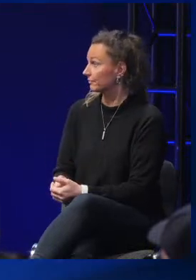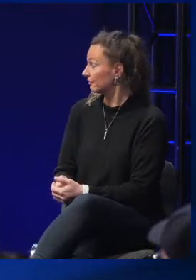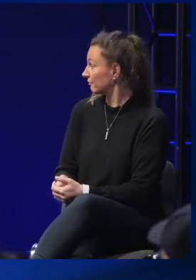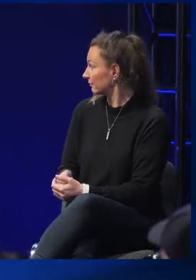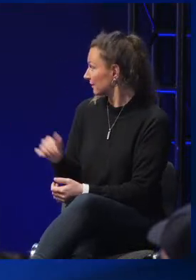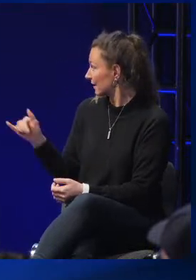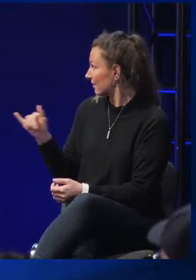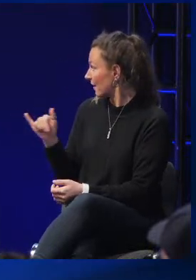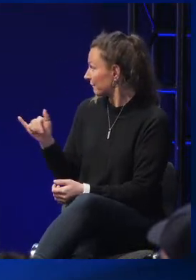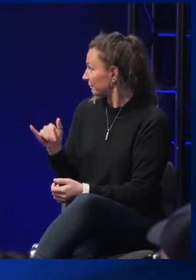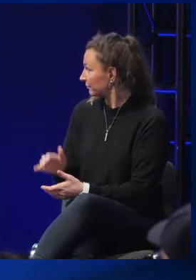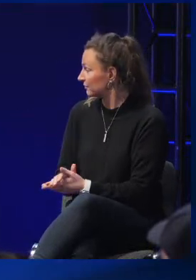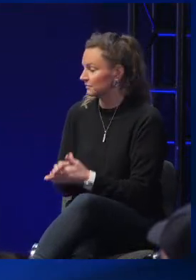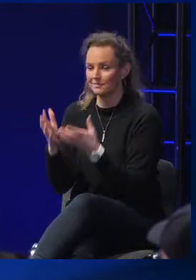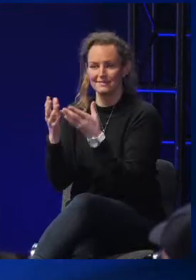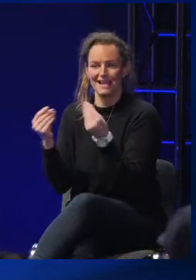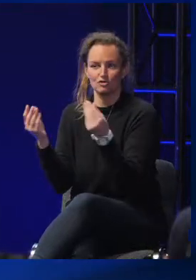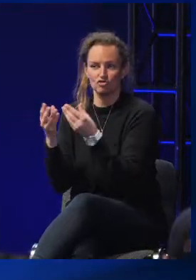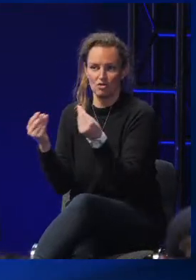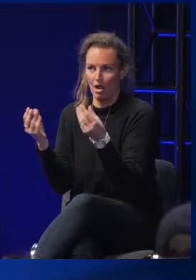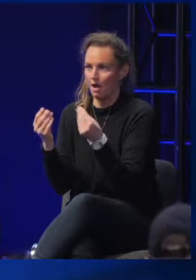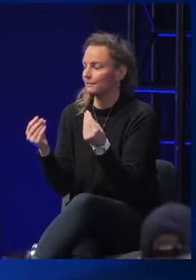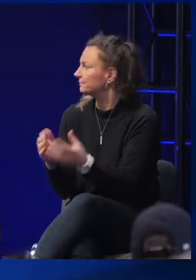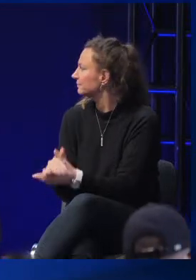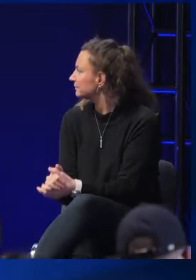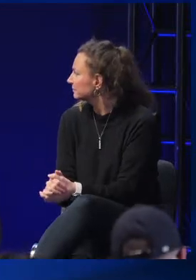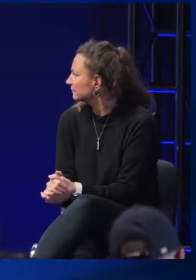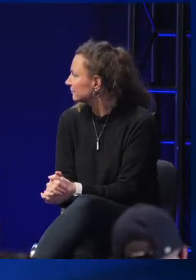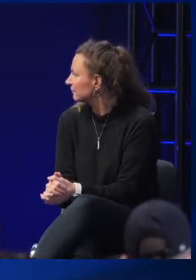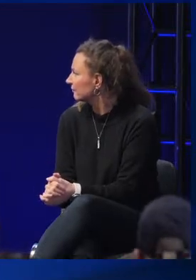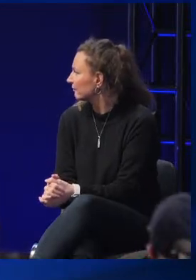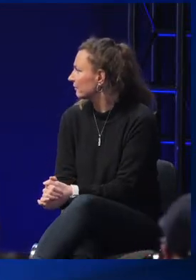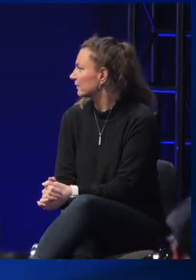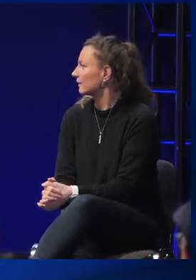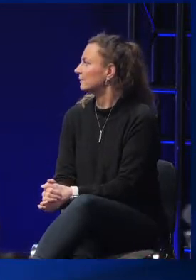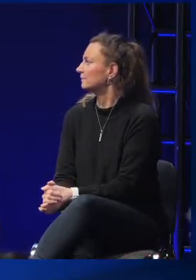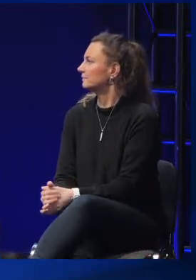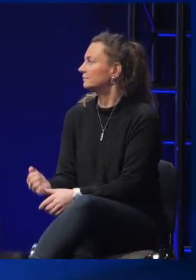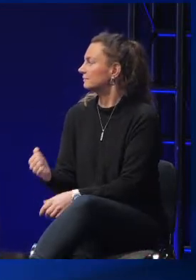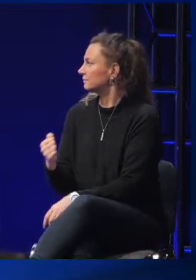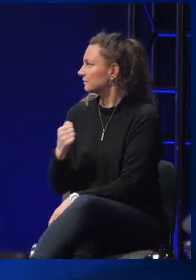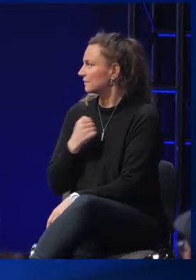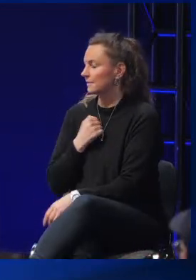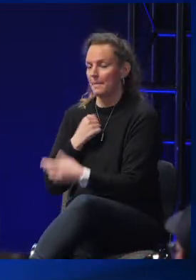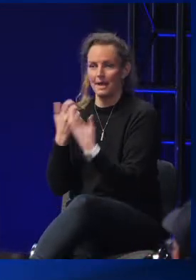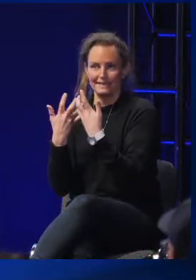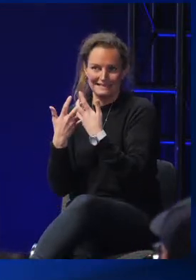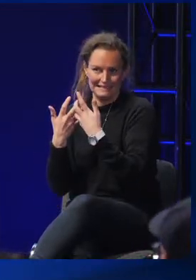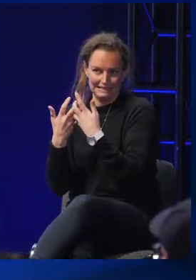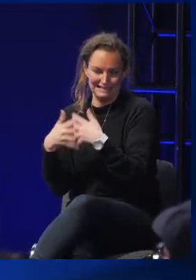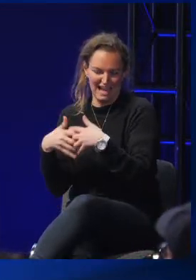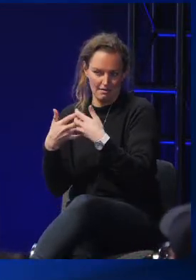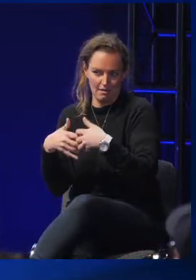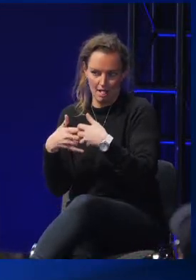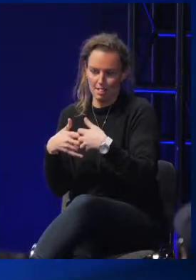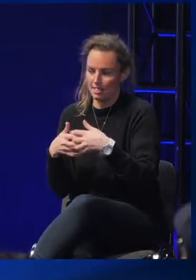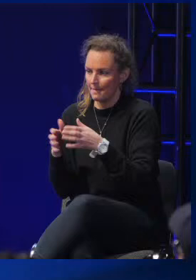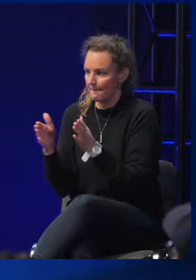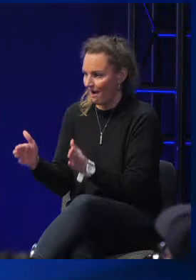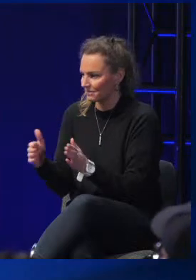yeah, Mikhail as well? I think both, yeah. Okay, I'll share my technical bit. I